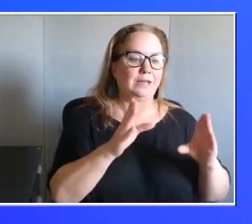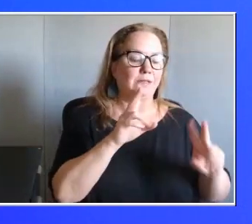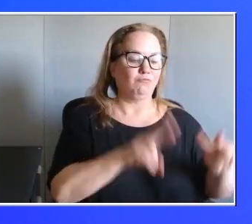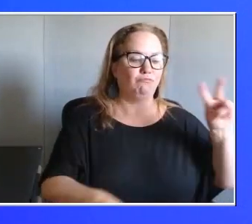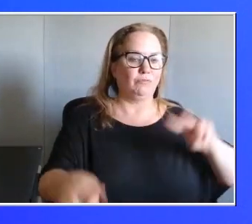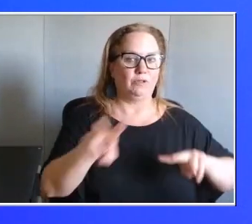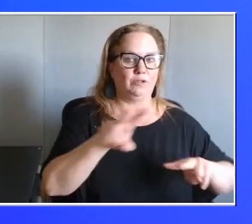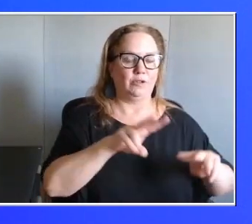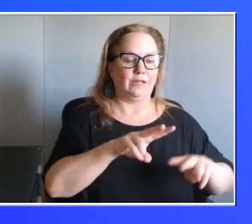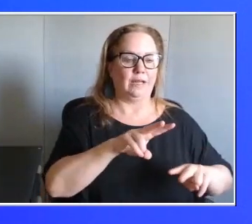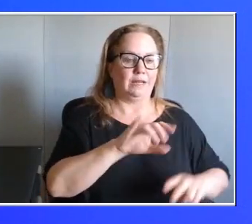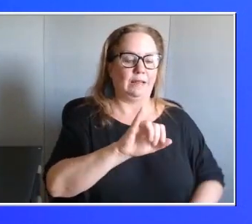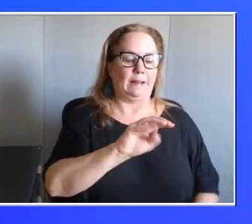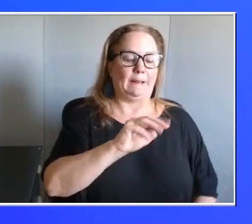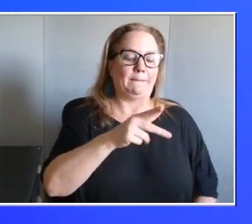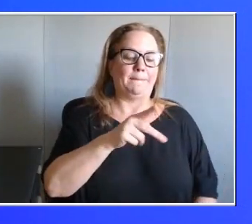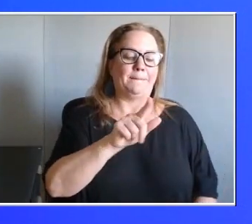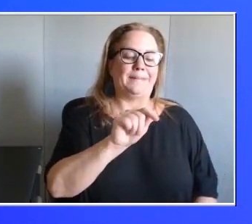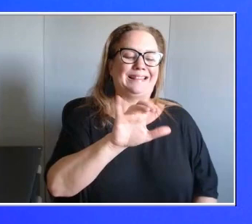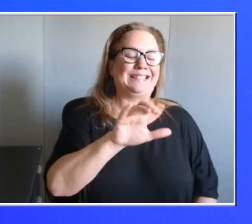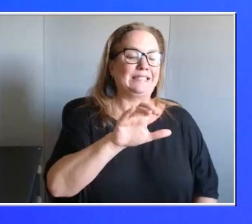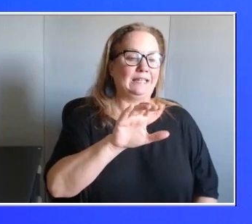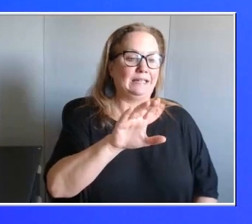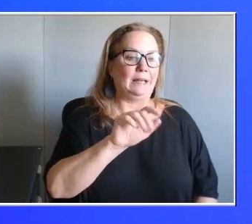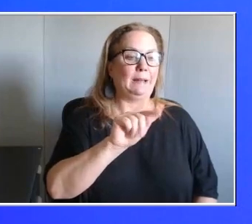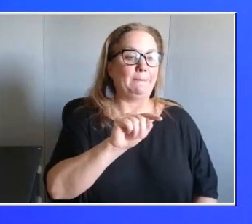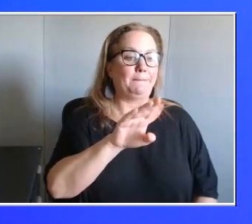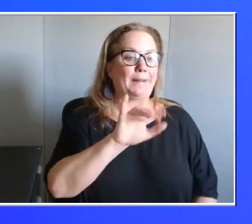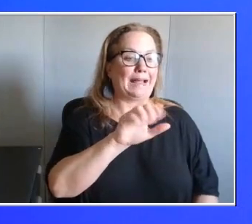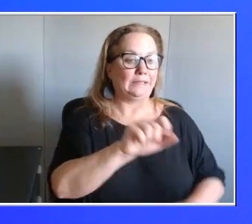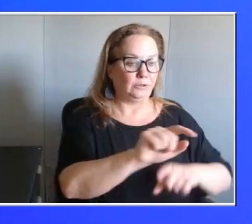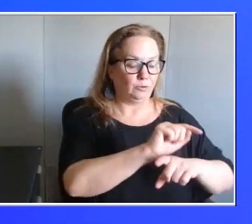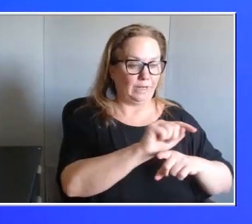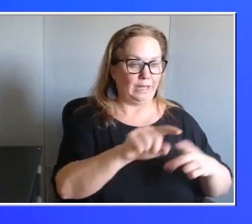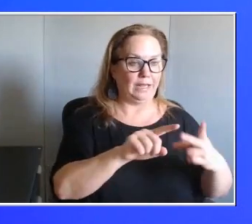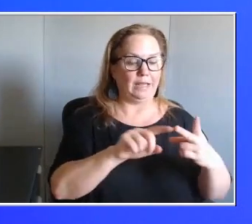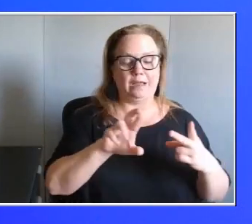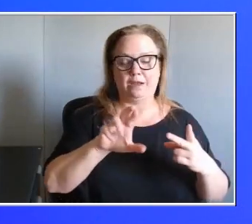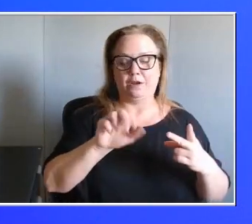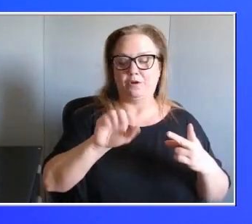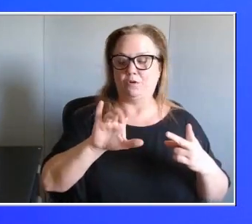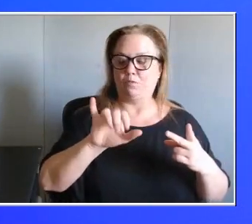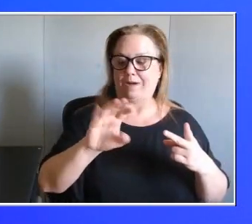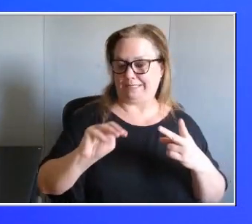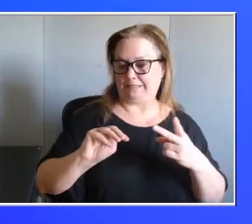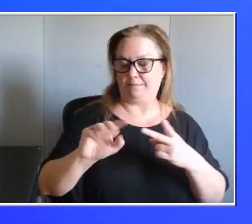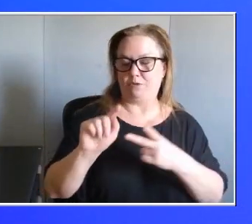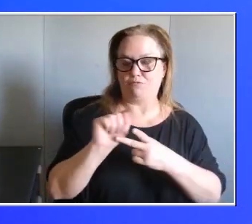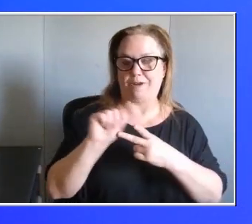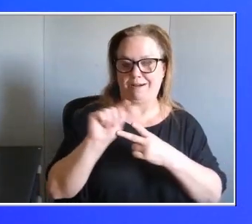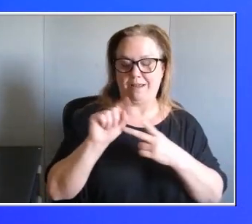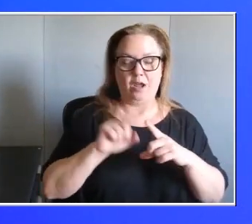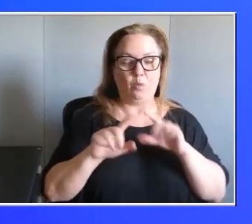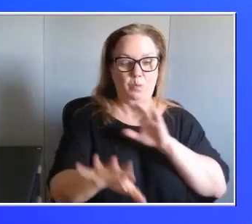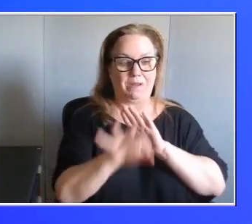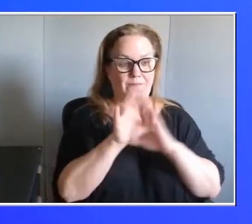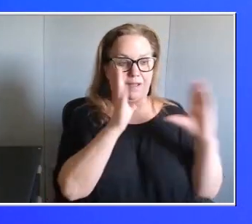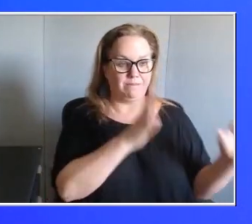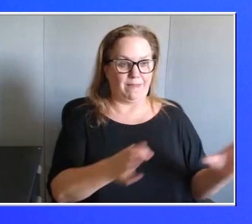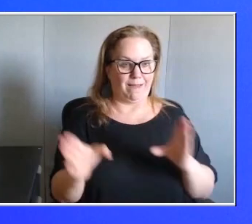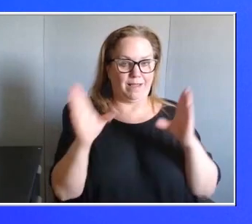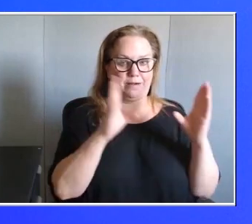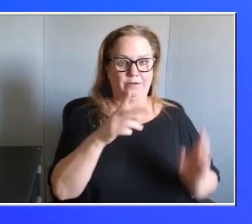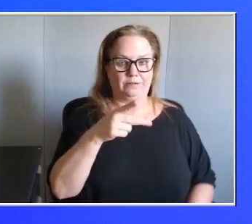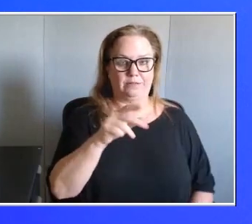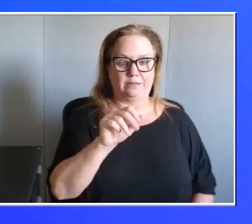implicit bias training and anti-racism training. When we do find patterns in our own data, publishing